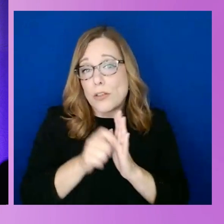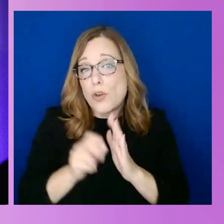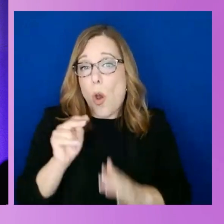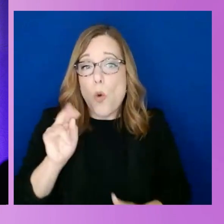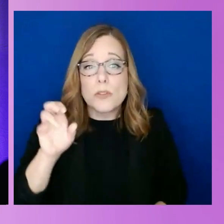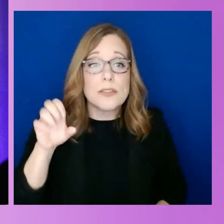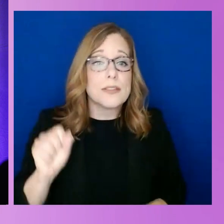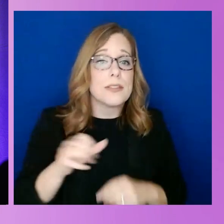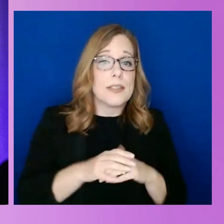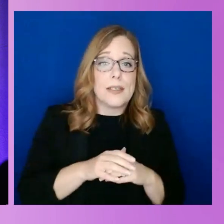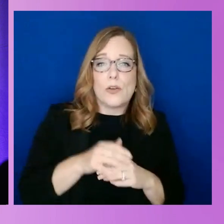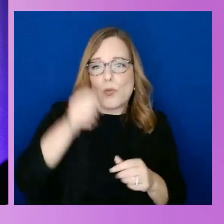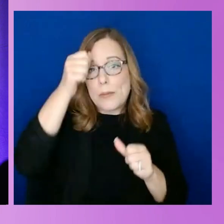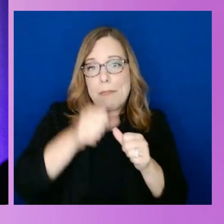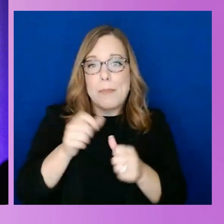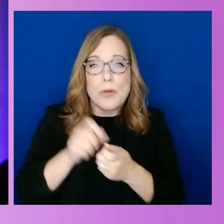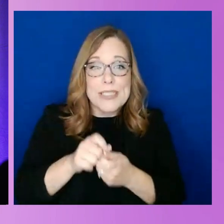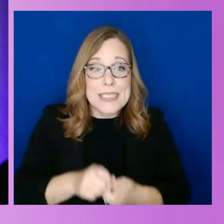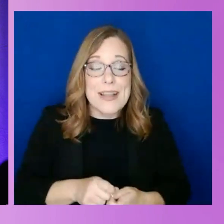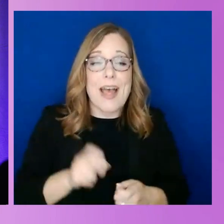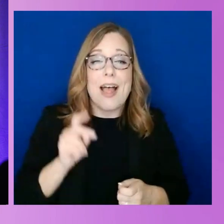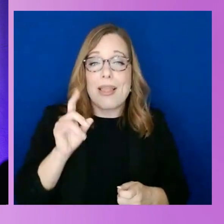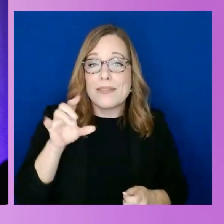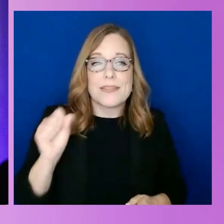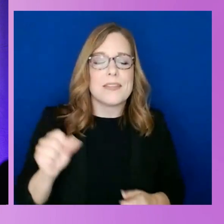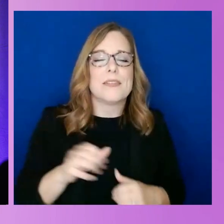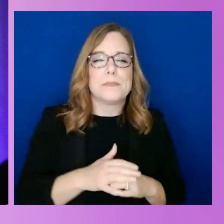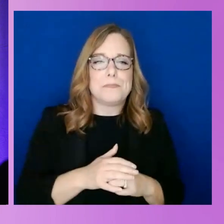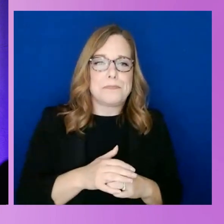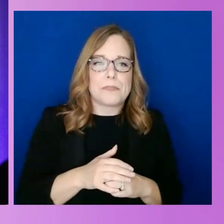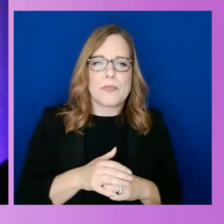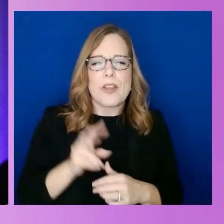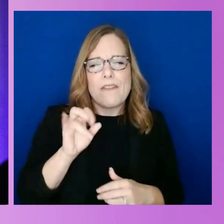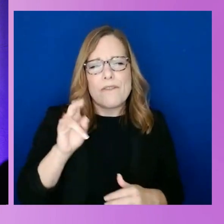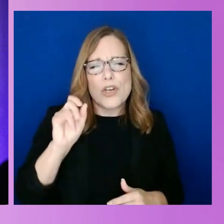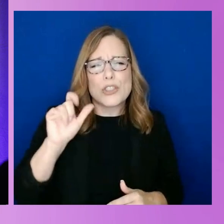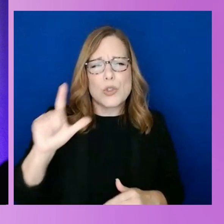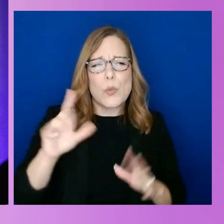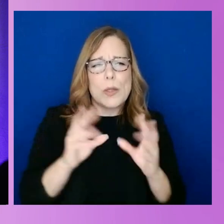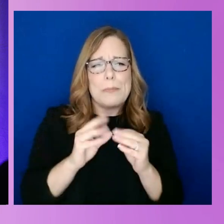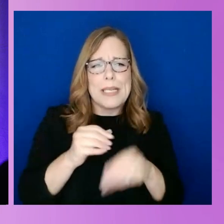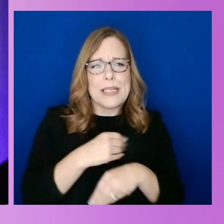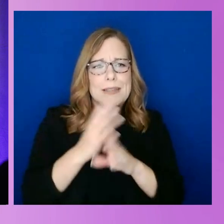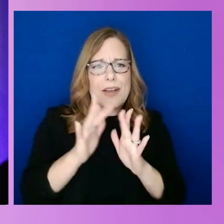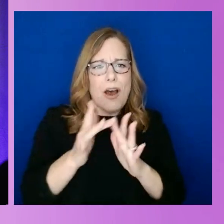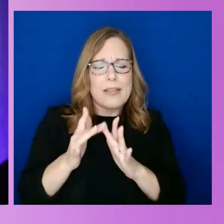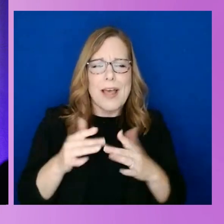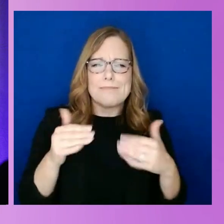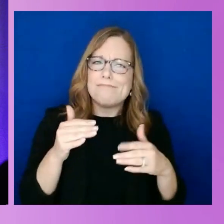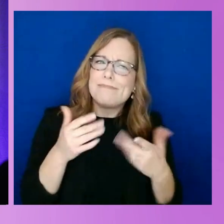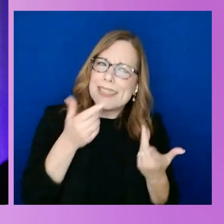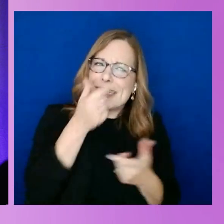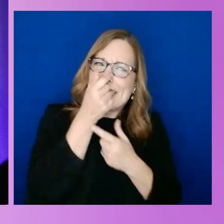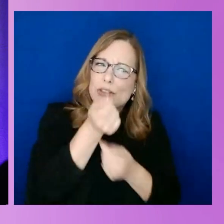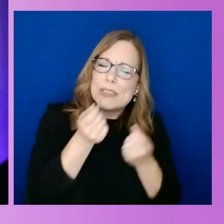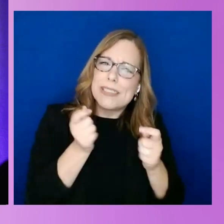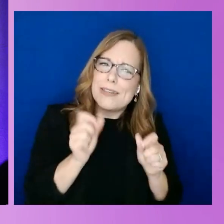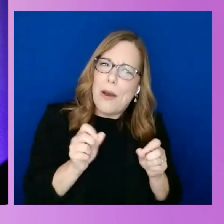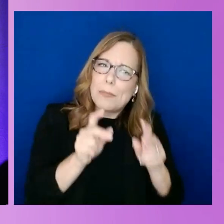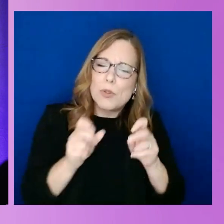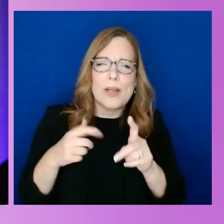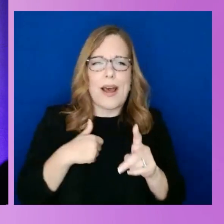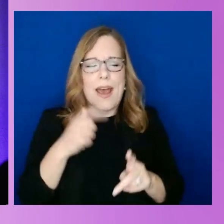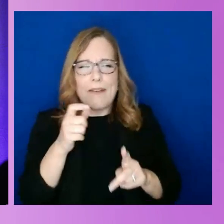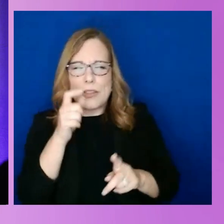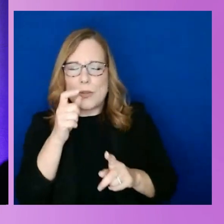times. Virtual meetings present some interesting opportunities for me to figure out how to modify my environment